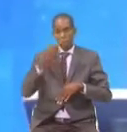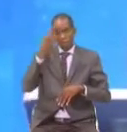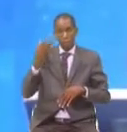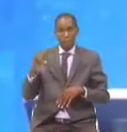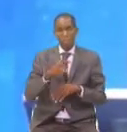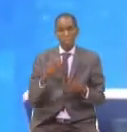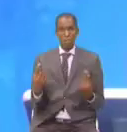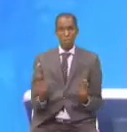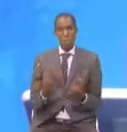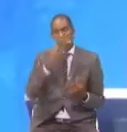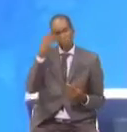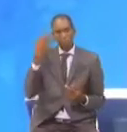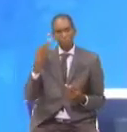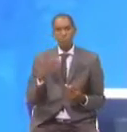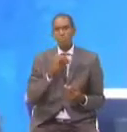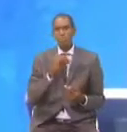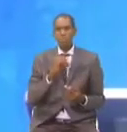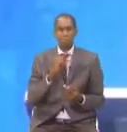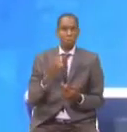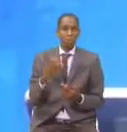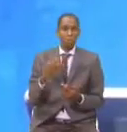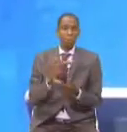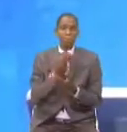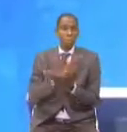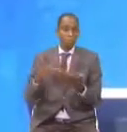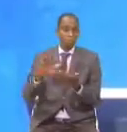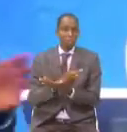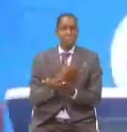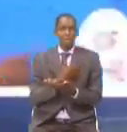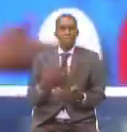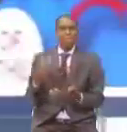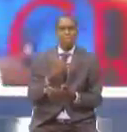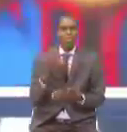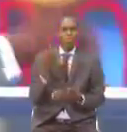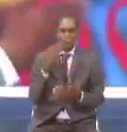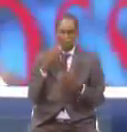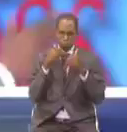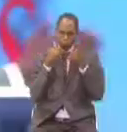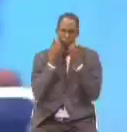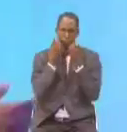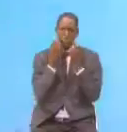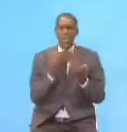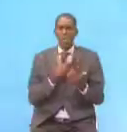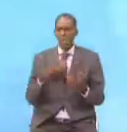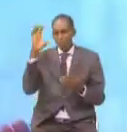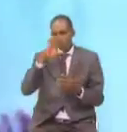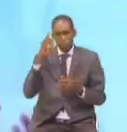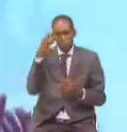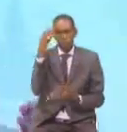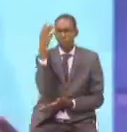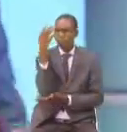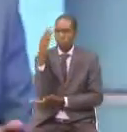their righteousness, they were ashamed of themselves. And so they went to cut down fig leaves and